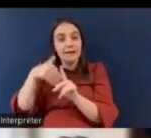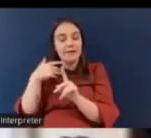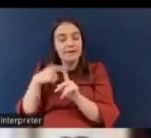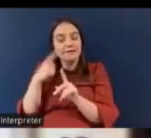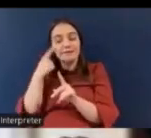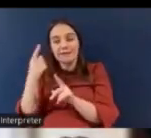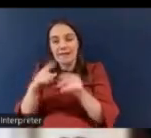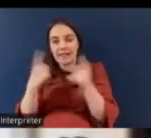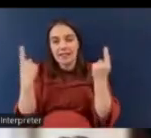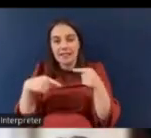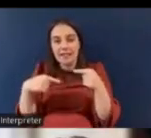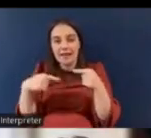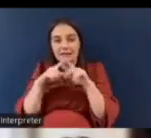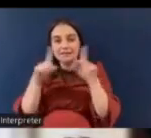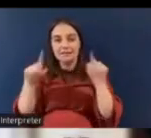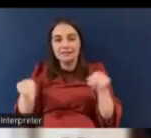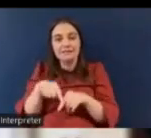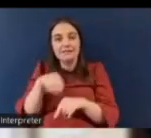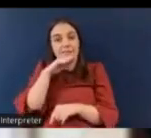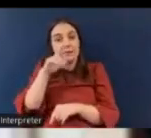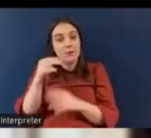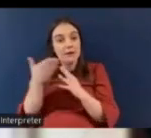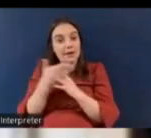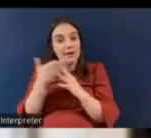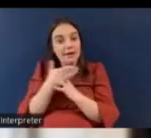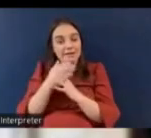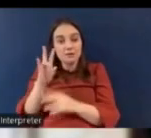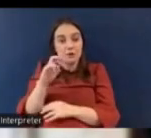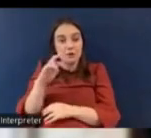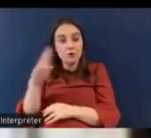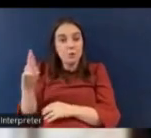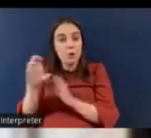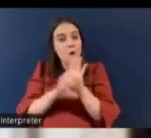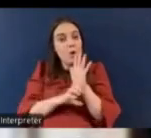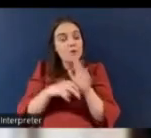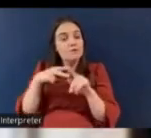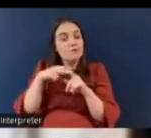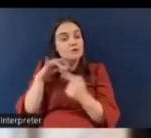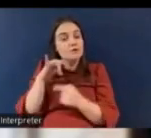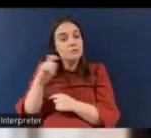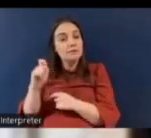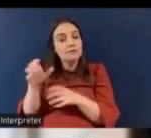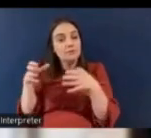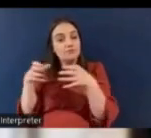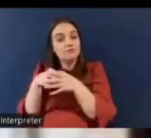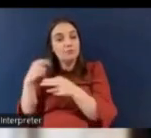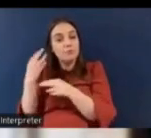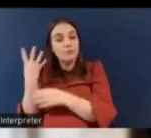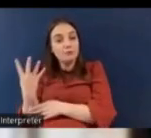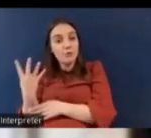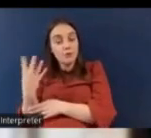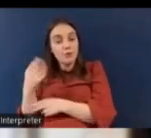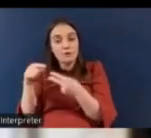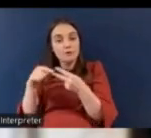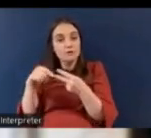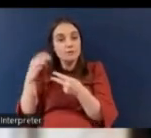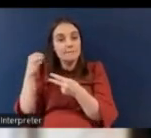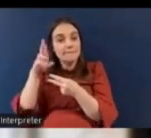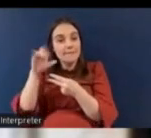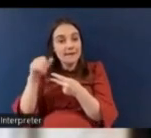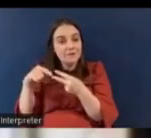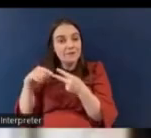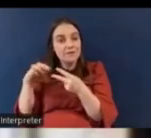slide just so folks can access the toolkits via the QR code. But room 4, I have 2 Marys. I